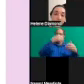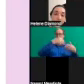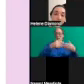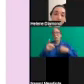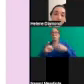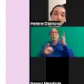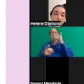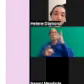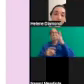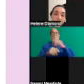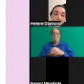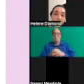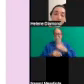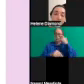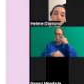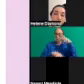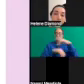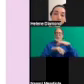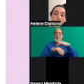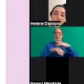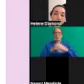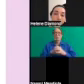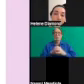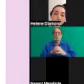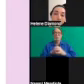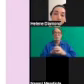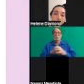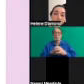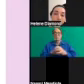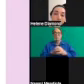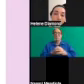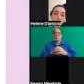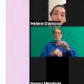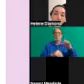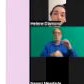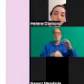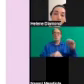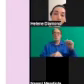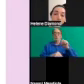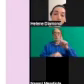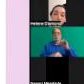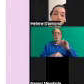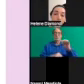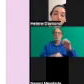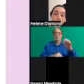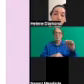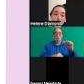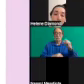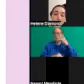We literally just touched down in Loma Linda, California, and how we ended up there.